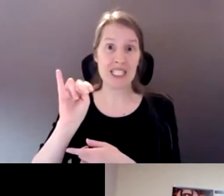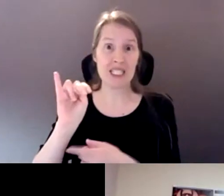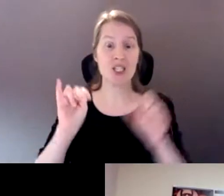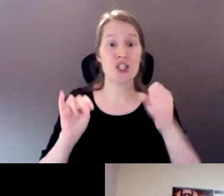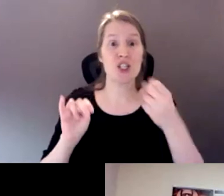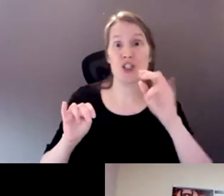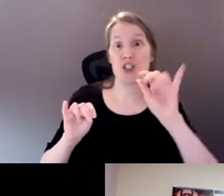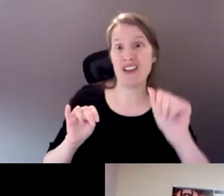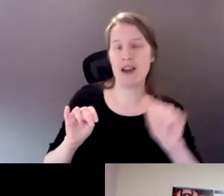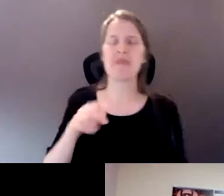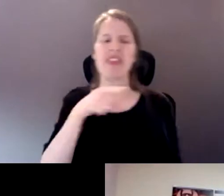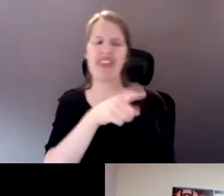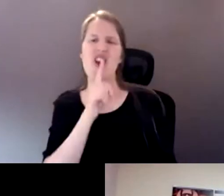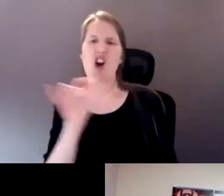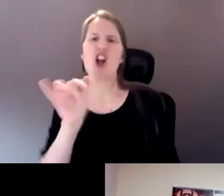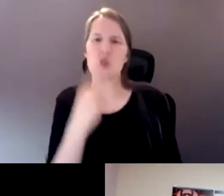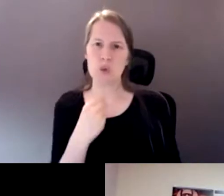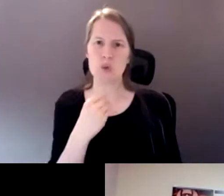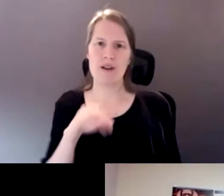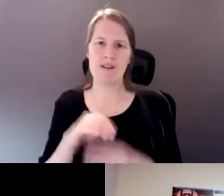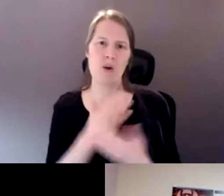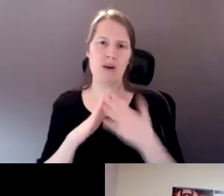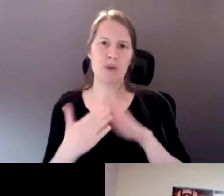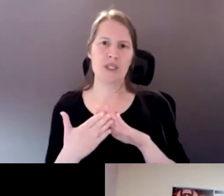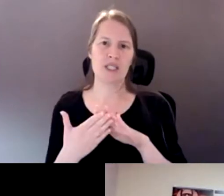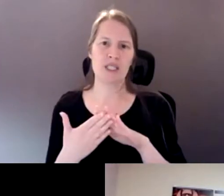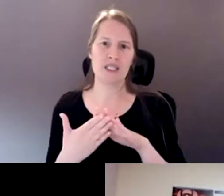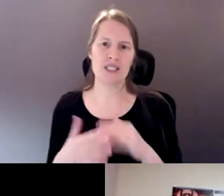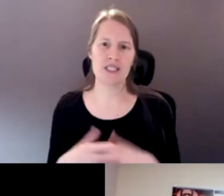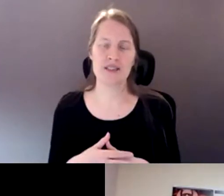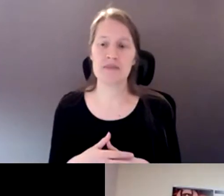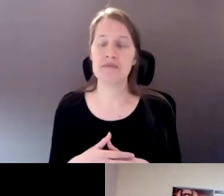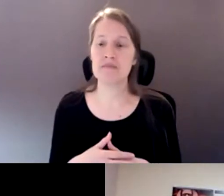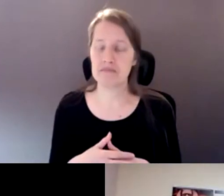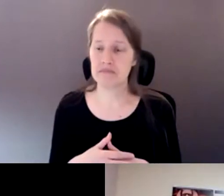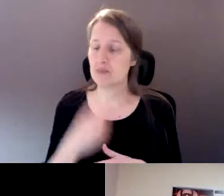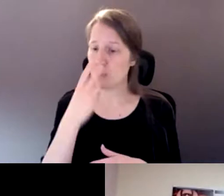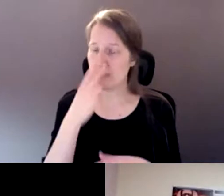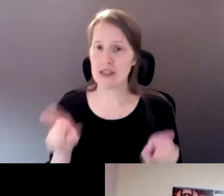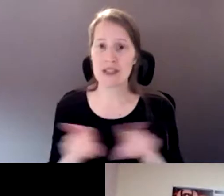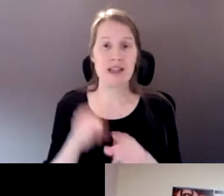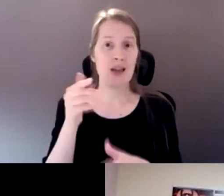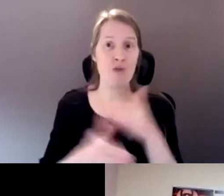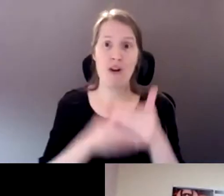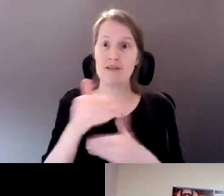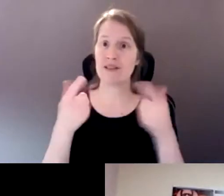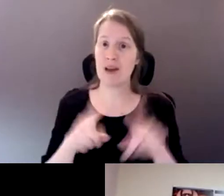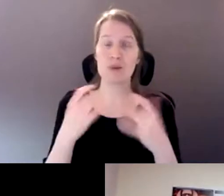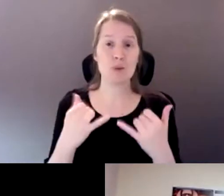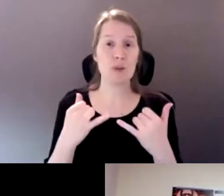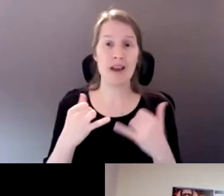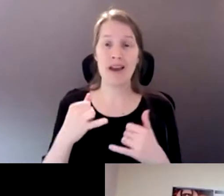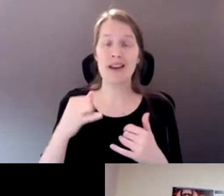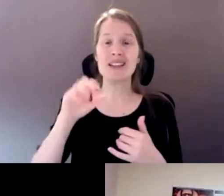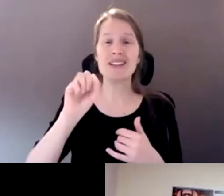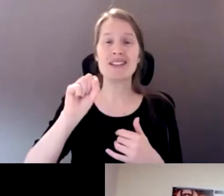Shia are the Jews of our community. You can see a similar process going on today during the Syrian civil war,